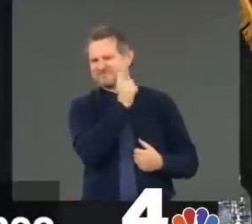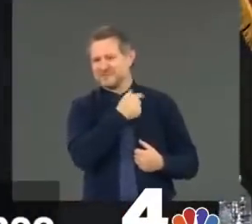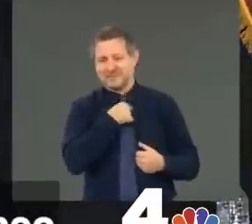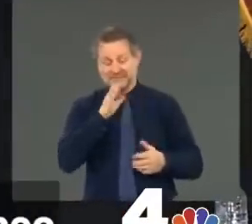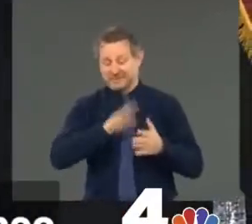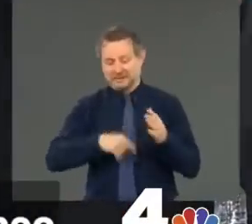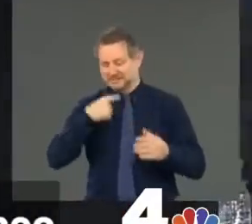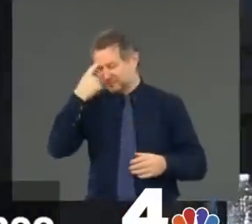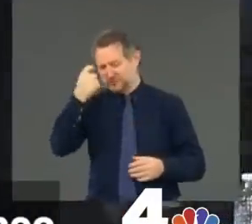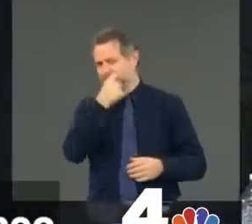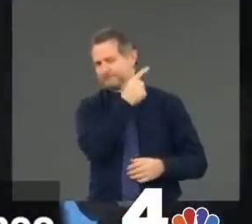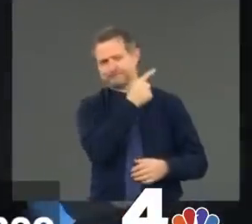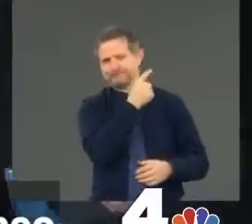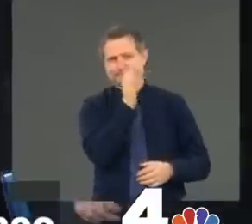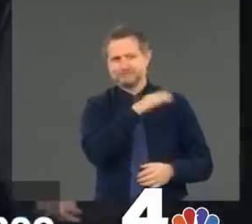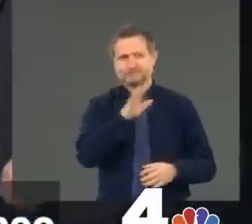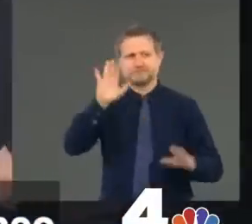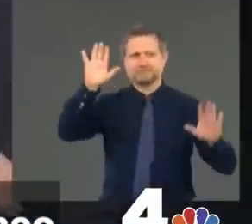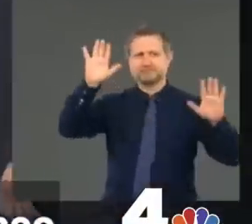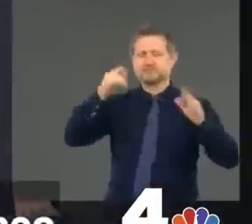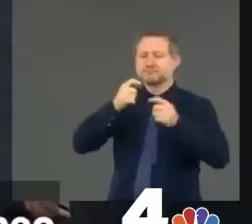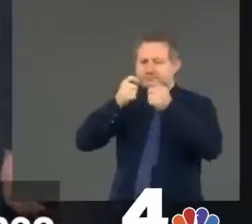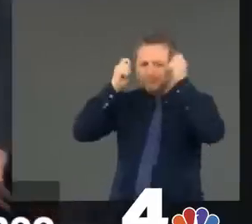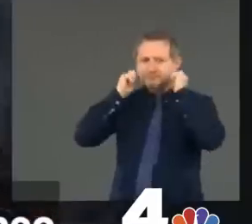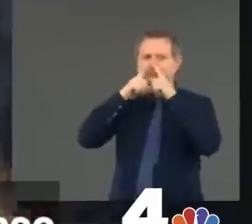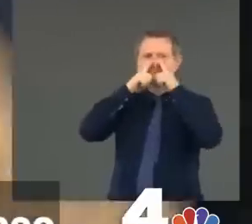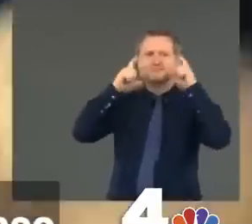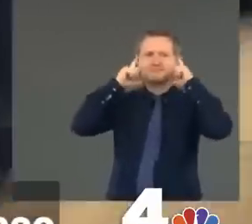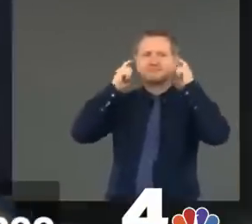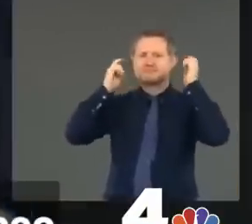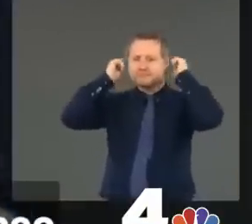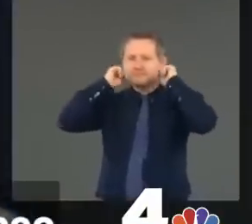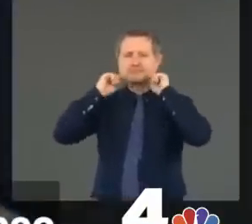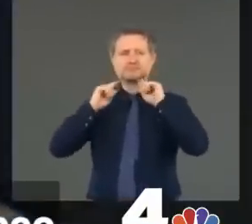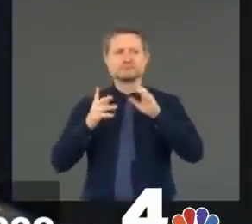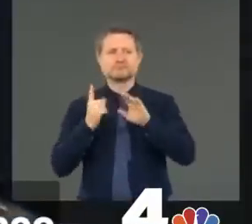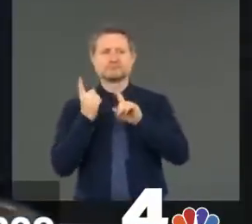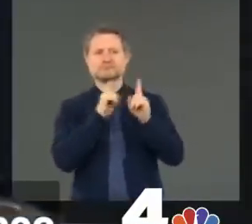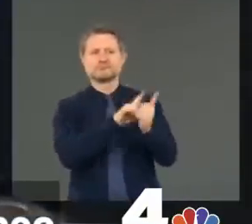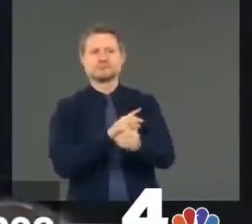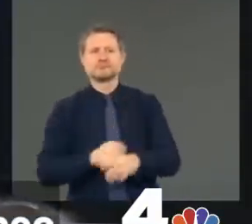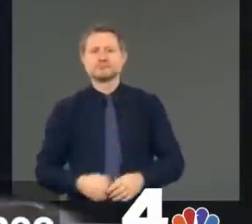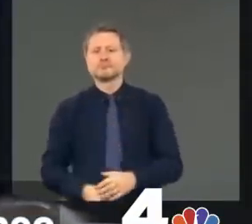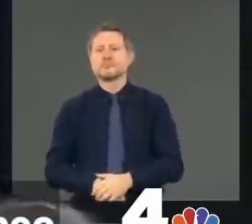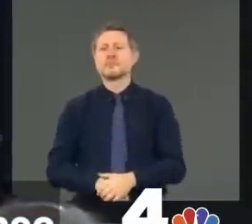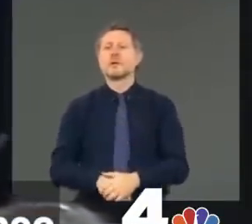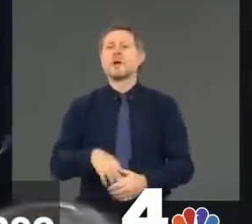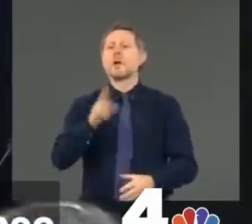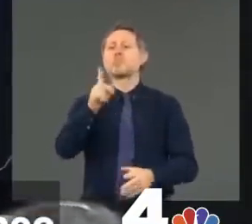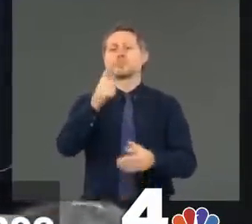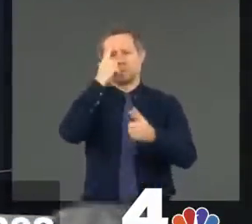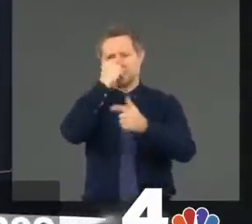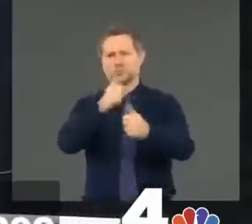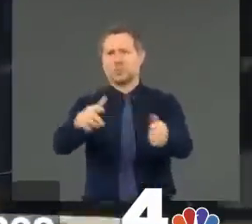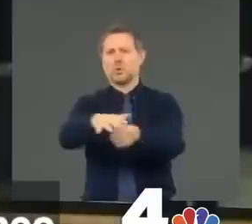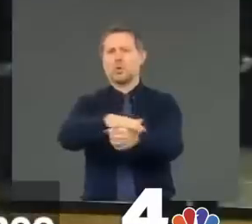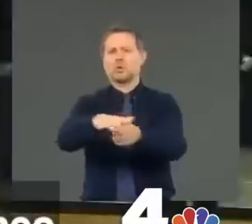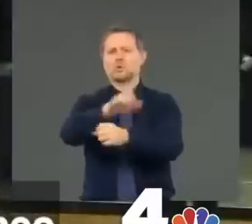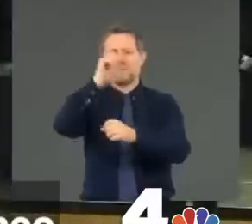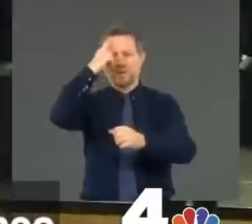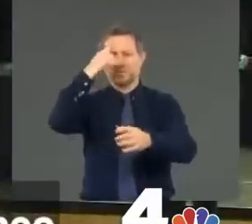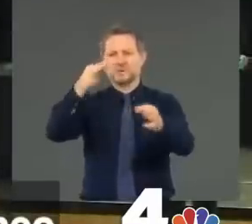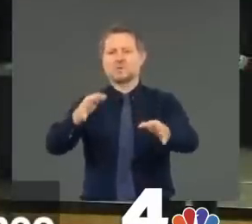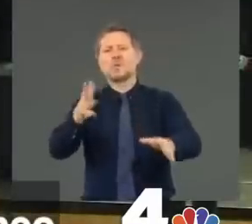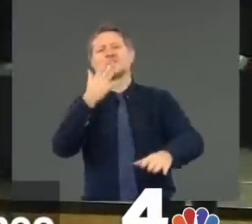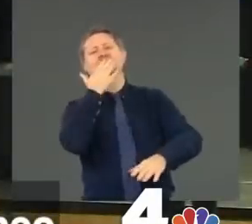Some of the Long Island officials think it's going to create a crowding situation. Up to the local governments. Thank you, guys.